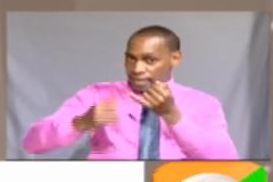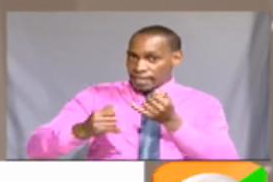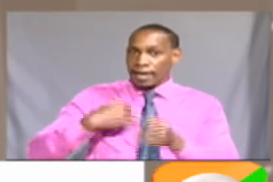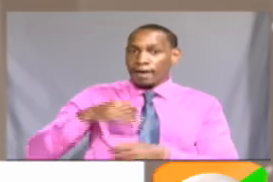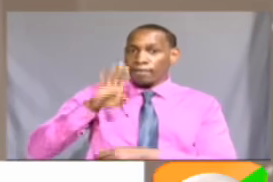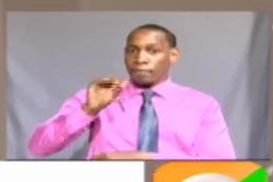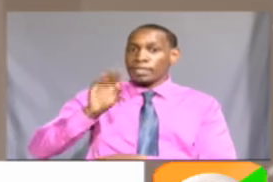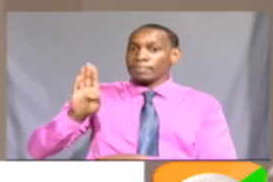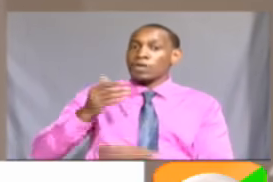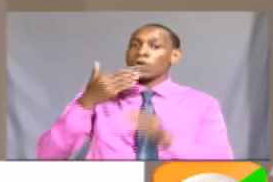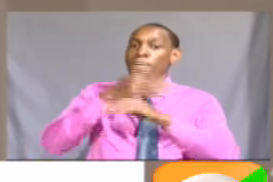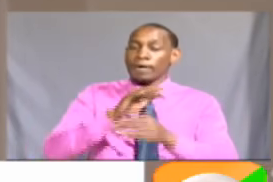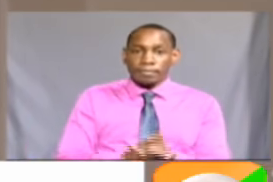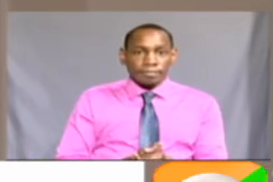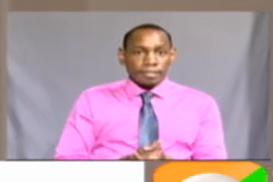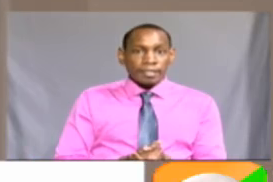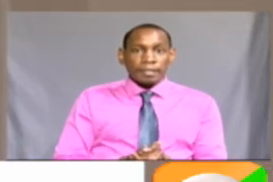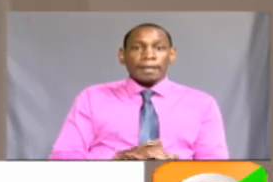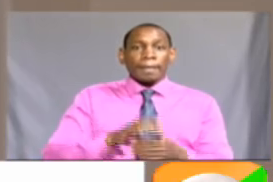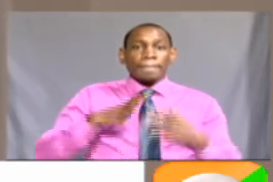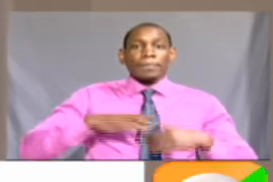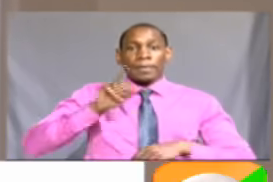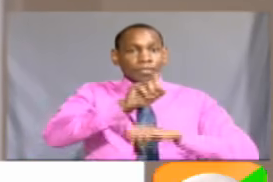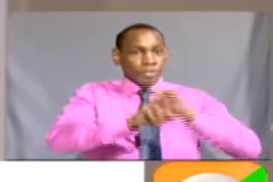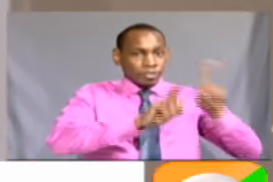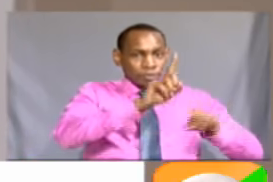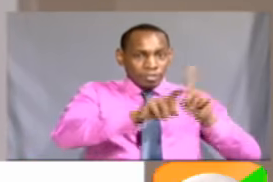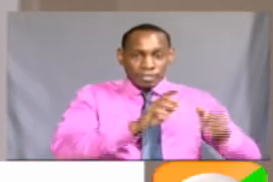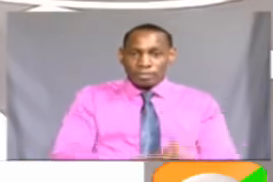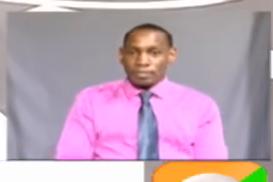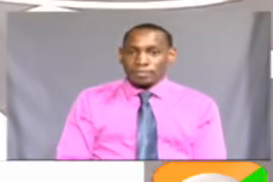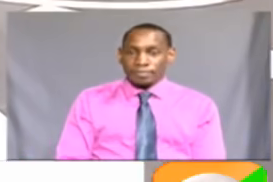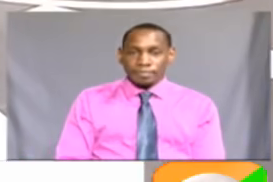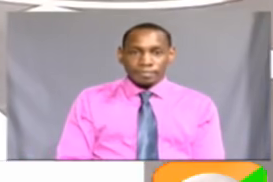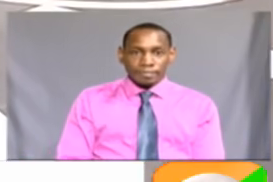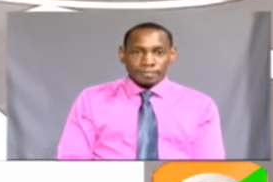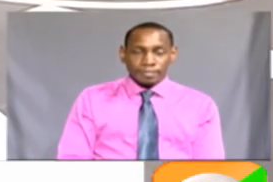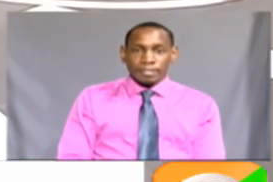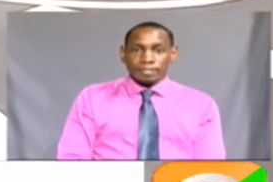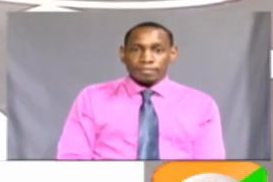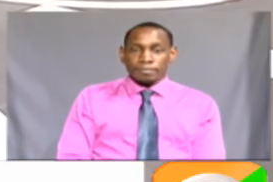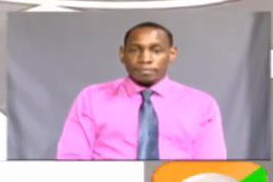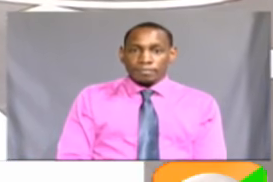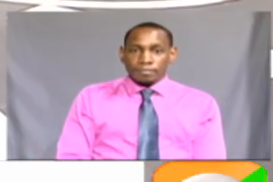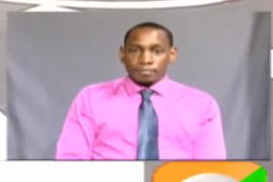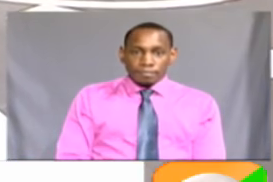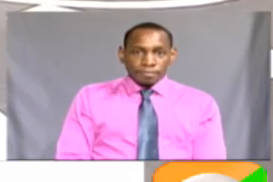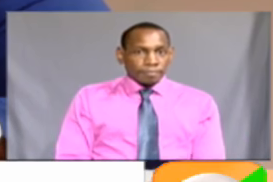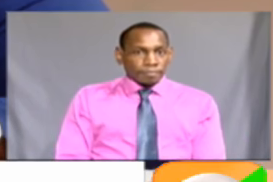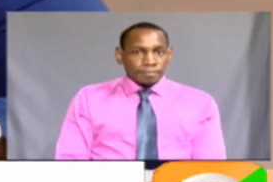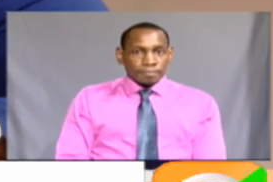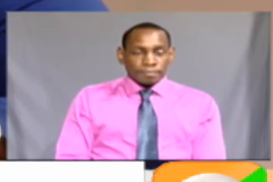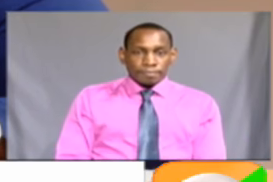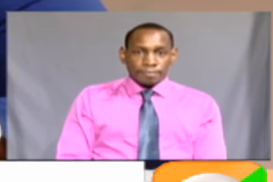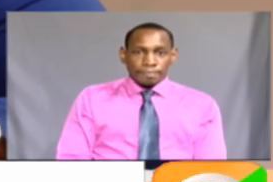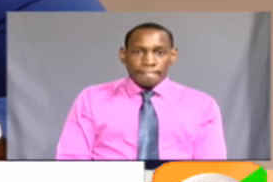will be 40 billion plus. So watch out to uliza maswali. Because hata maswali kiulizwa, Joe, sorry, yeah. Just when Gashuri